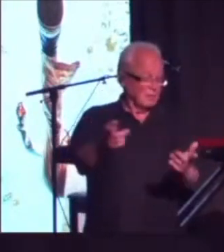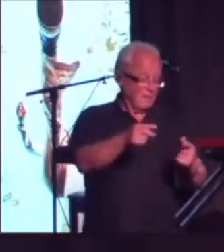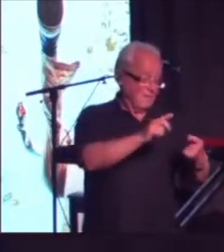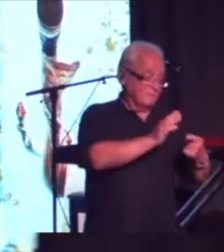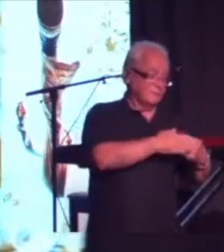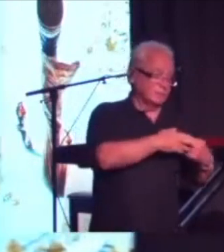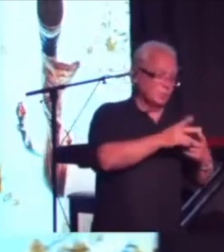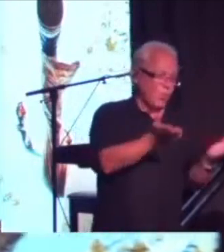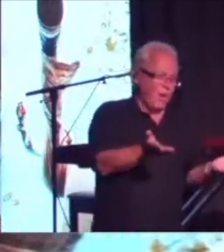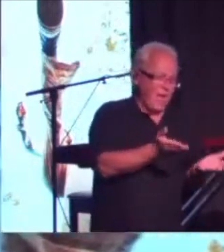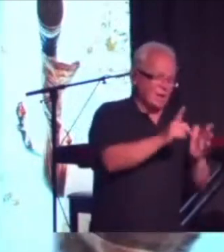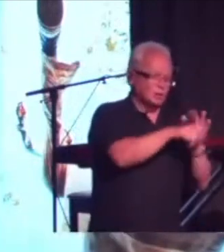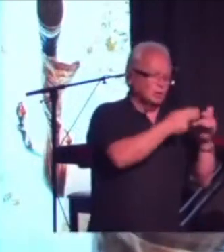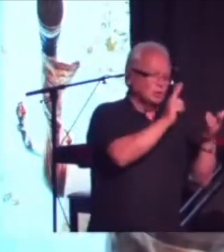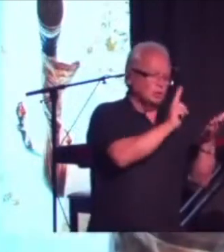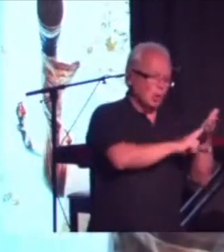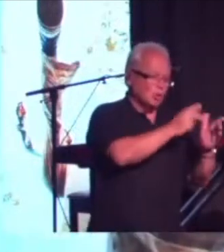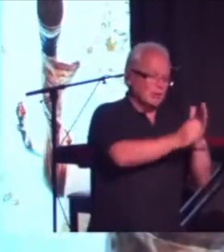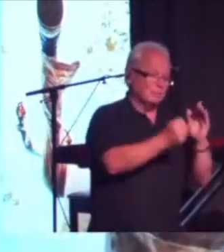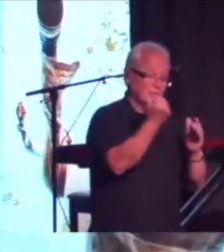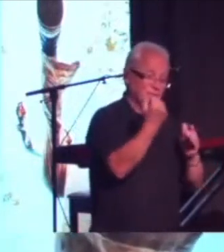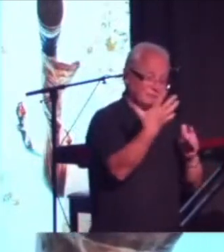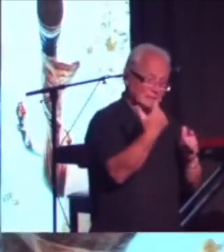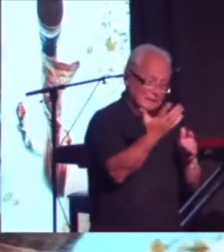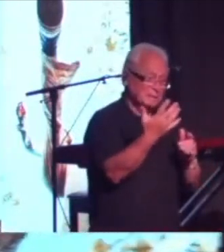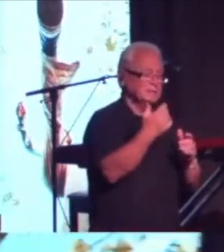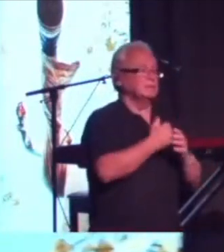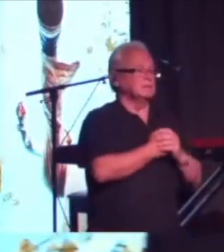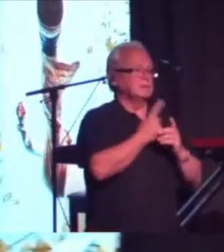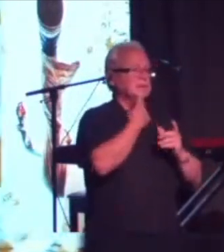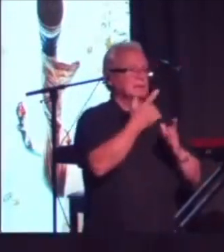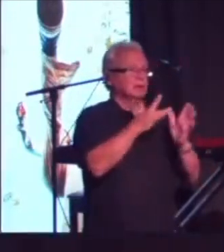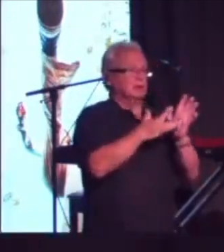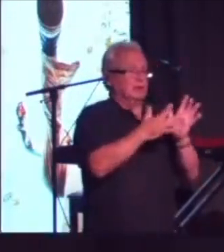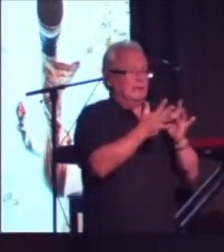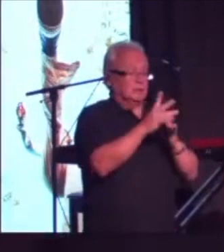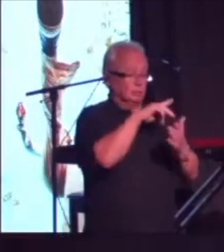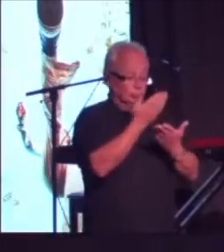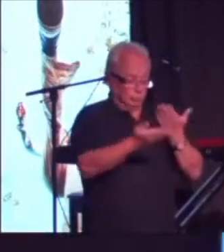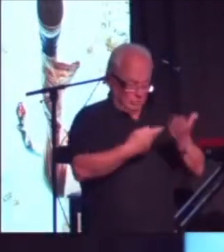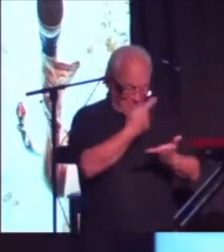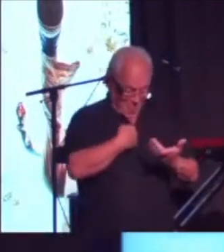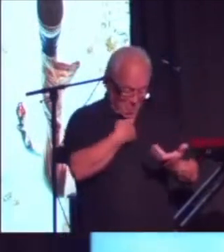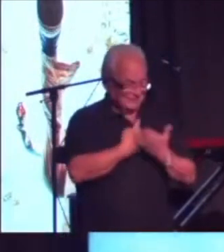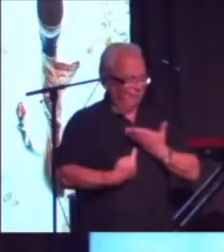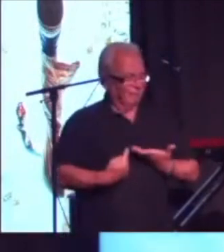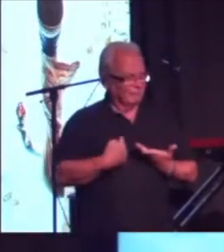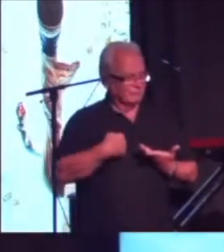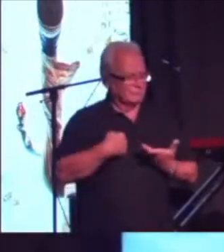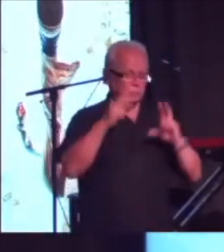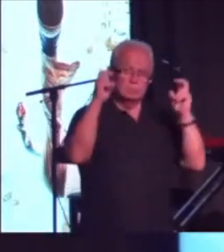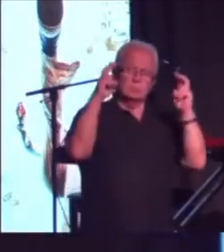John 15, it's a passage we've looked at often over the last weeks and months. Jesus is describing himself as the true vine. And within